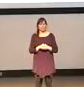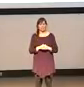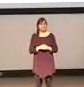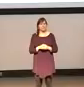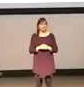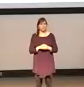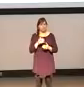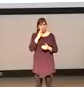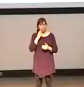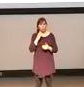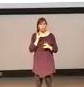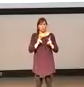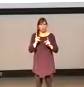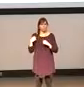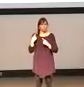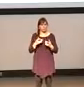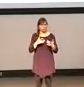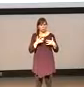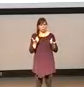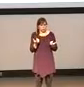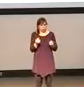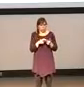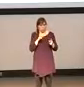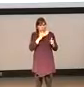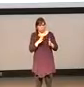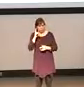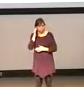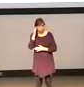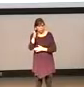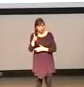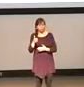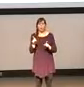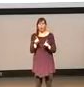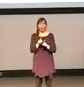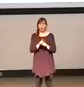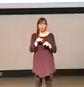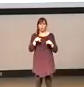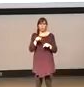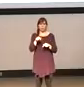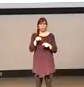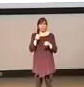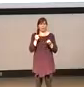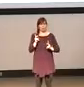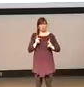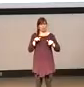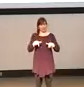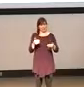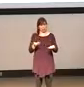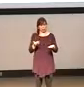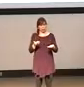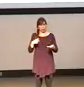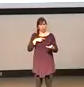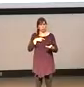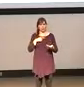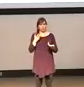know that people have been concerned about what our plans are. I will also point out that our occupancy has, we are